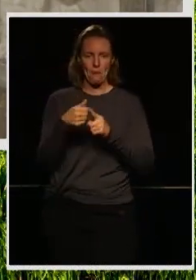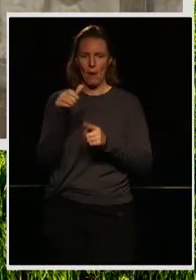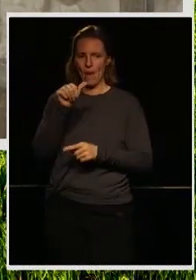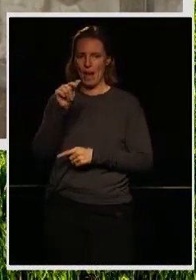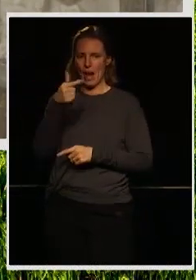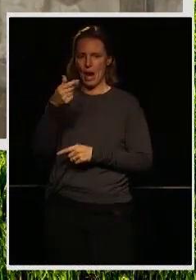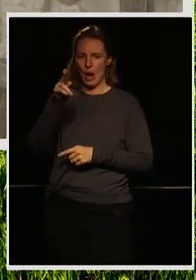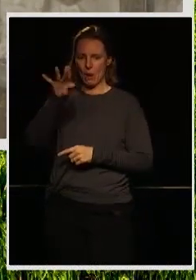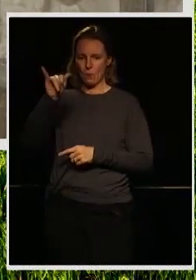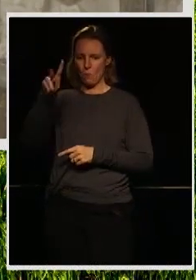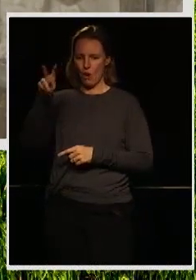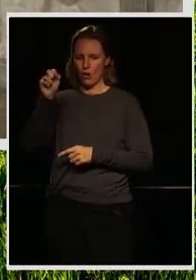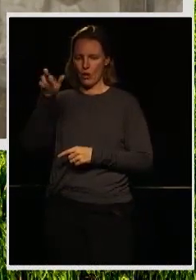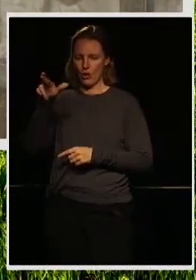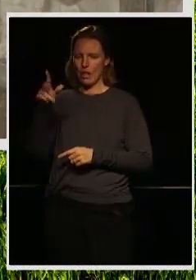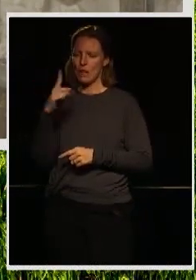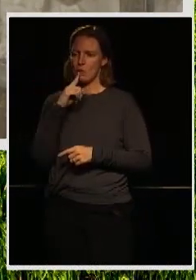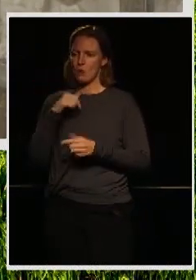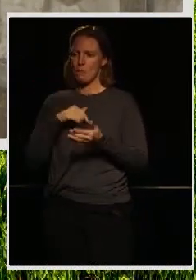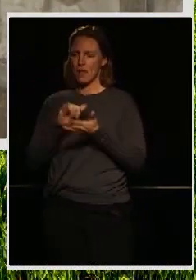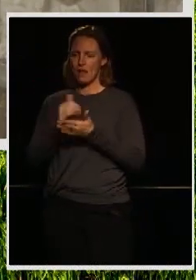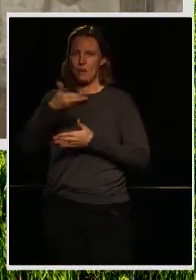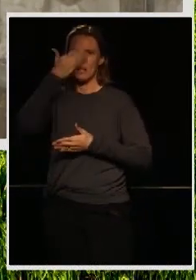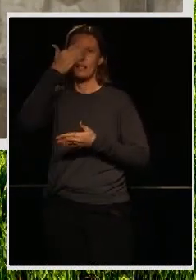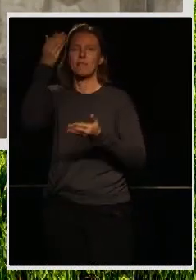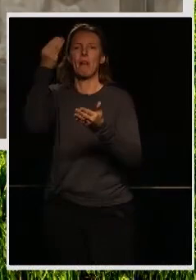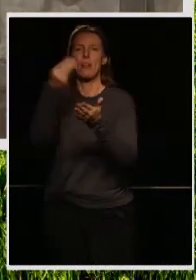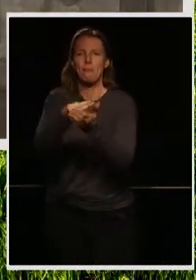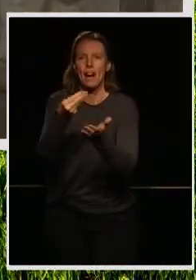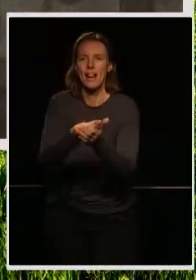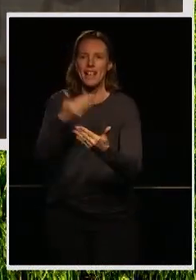AgriWater? He told me it was the smell of money.